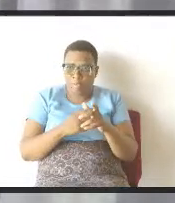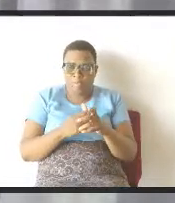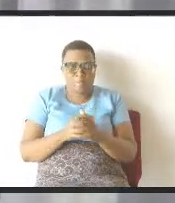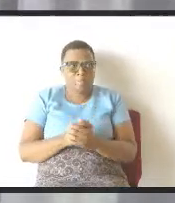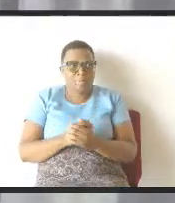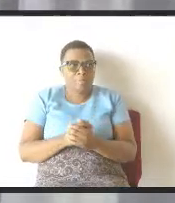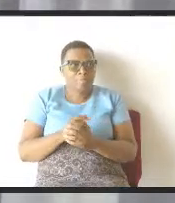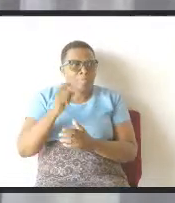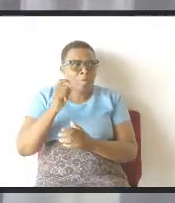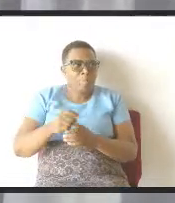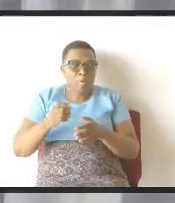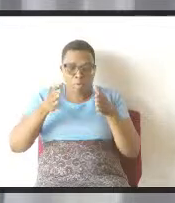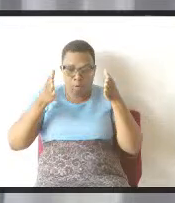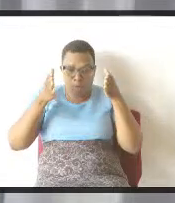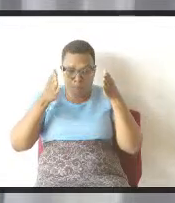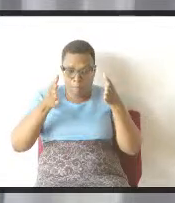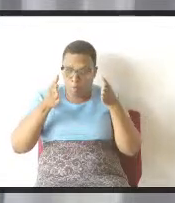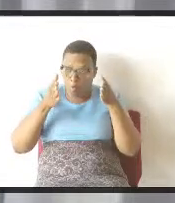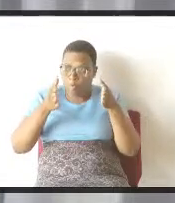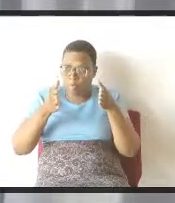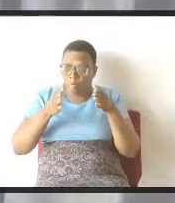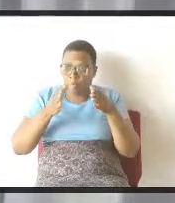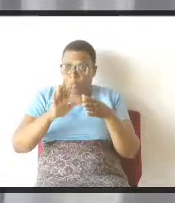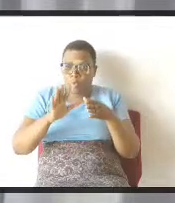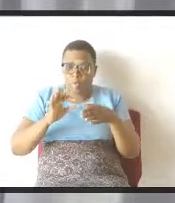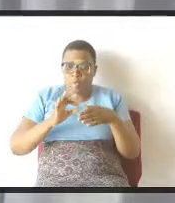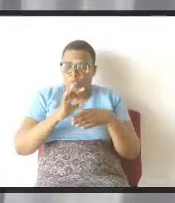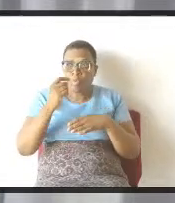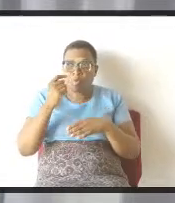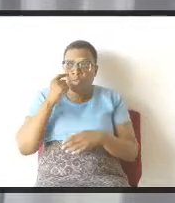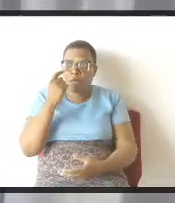you have to focus your spiritual eyes